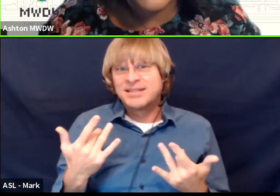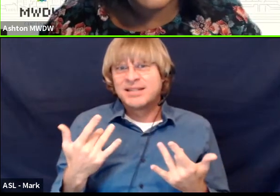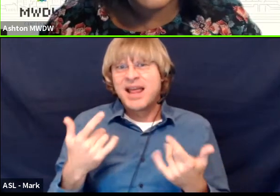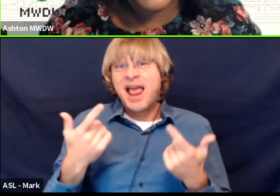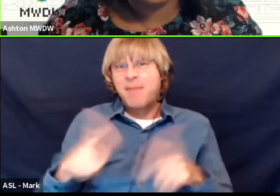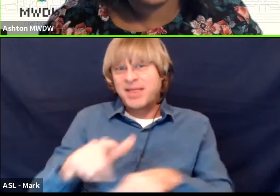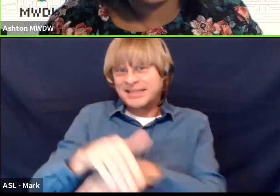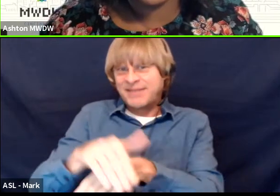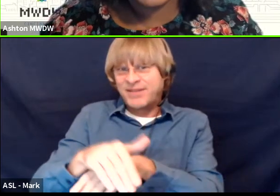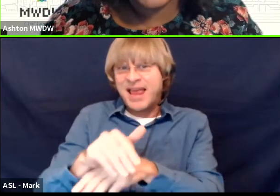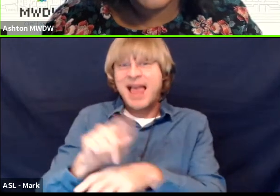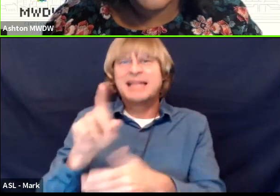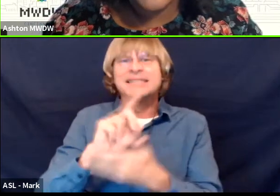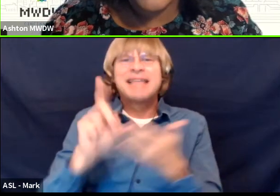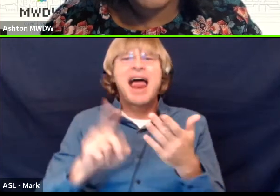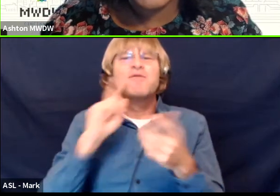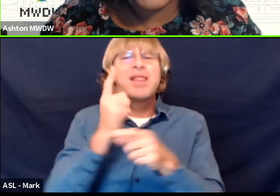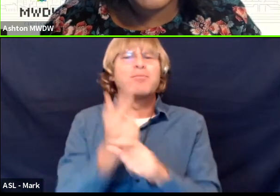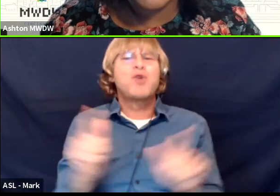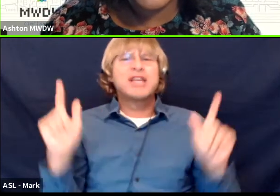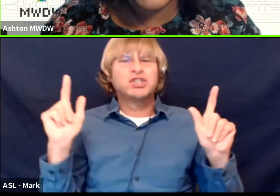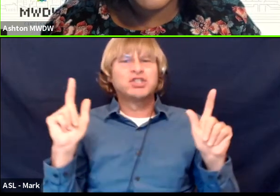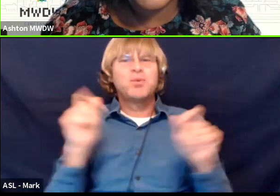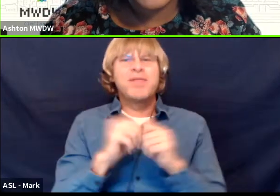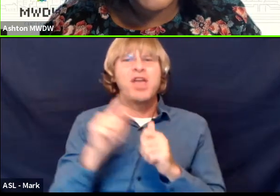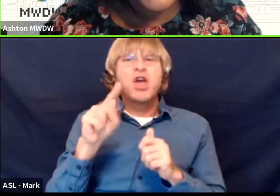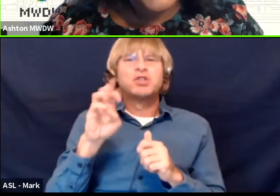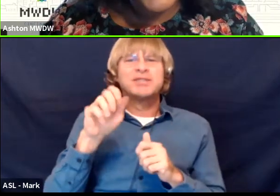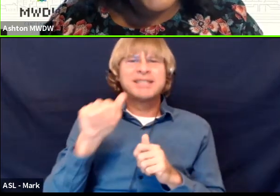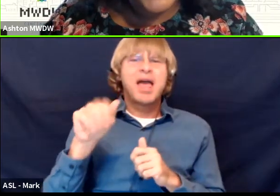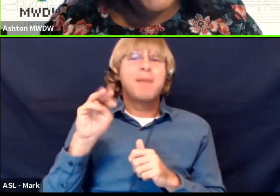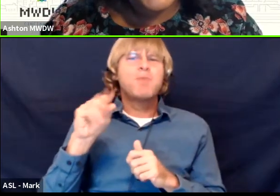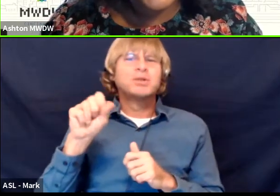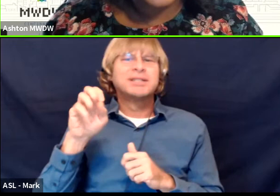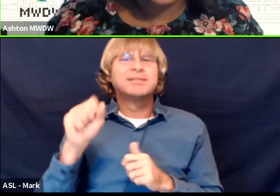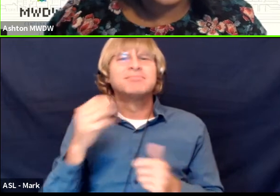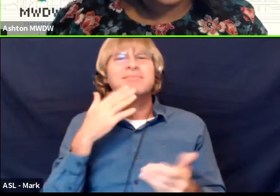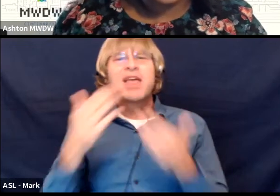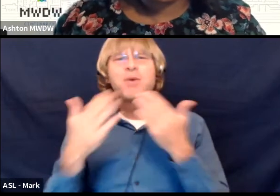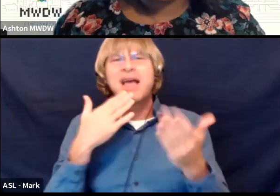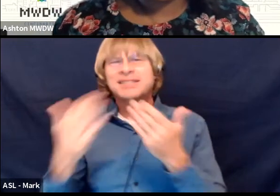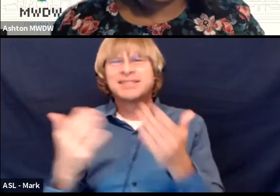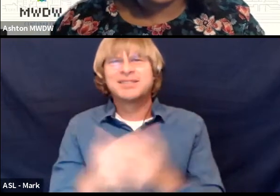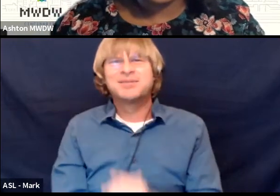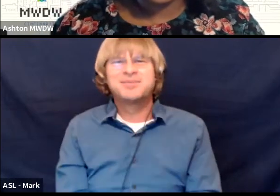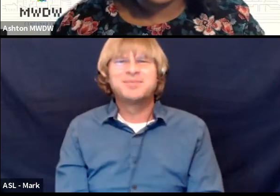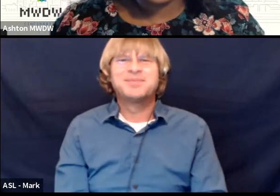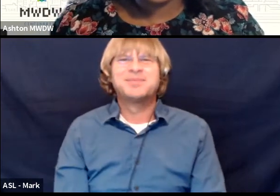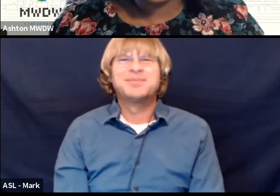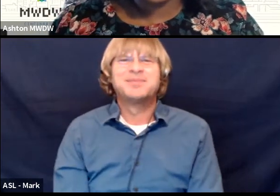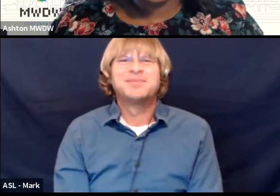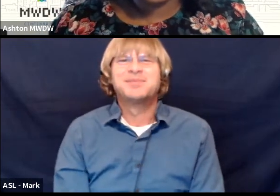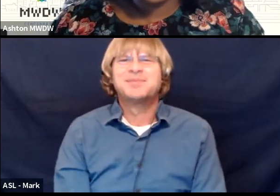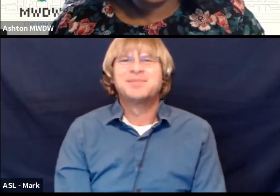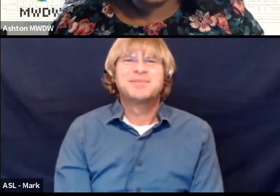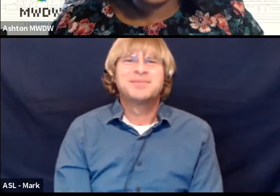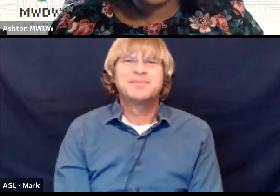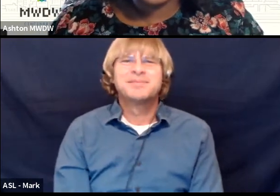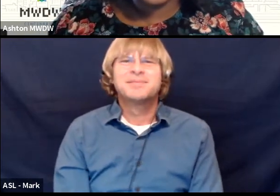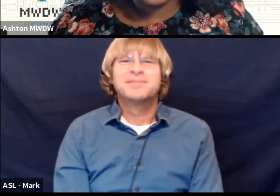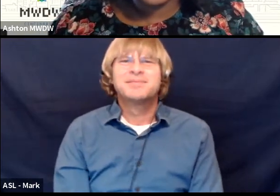this evening at Design for Liberation with Teresa Moses. Thank you, guys. Thanks. Thanks, everyone. Bye.